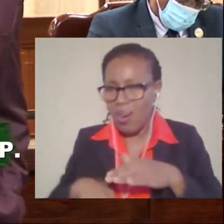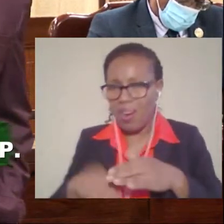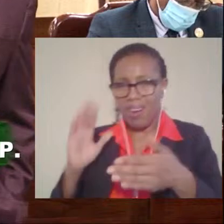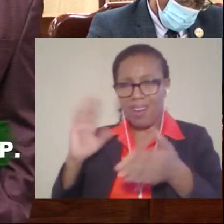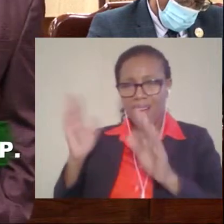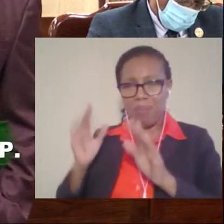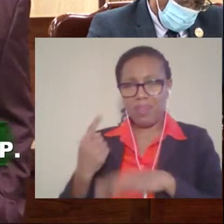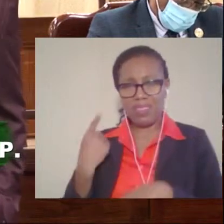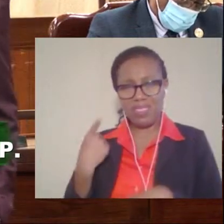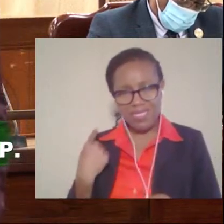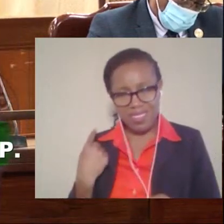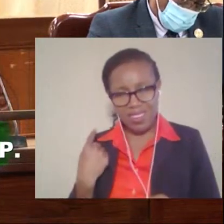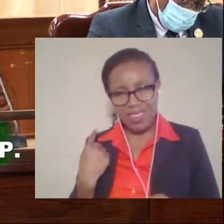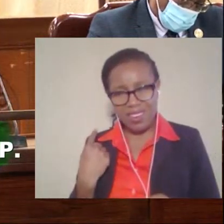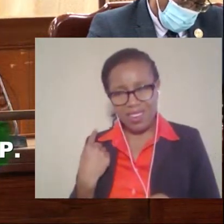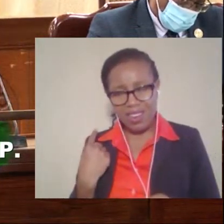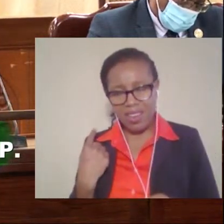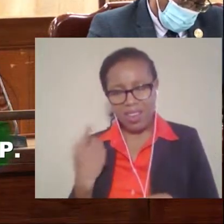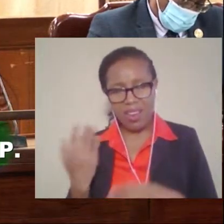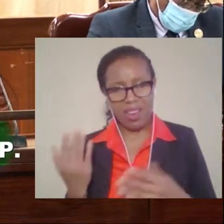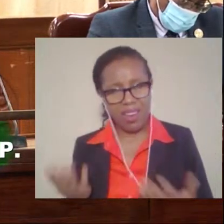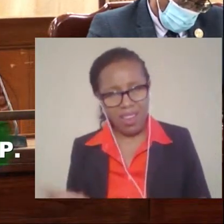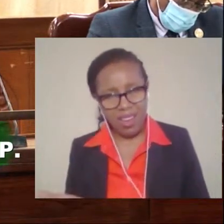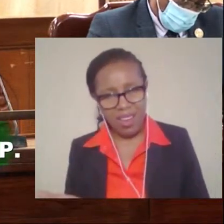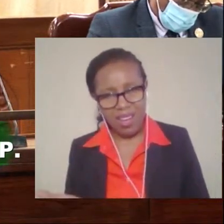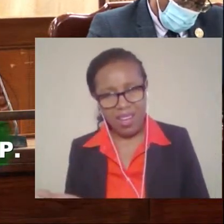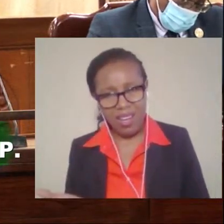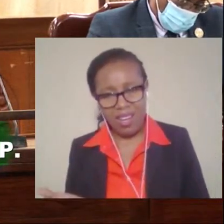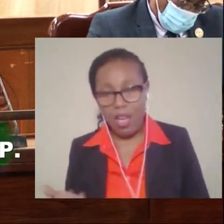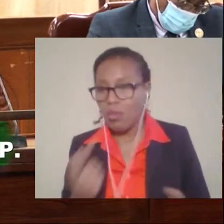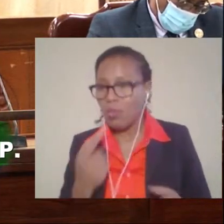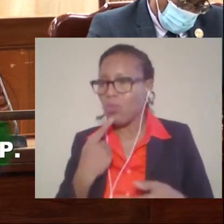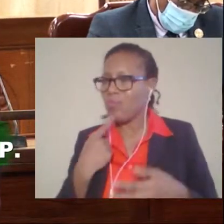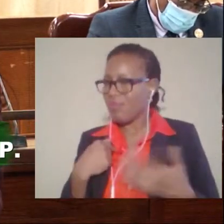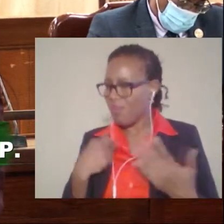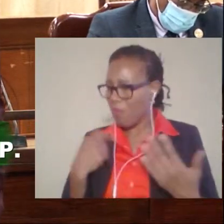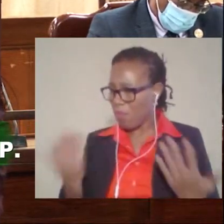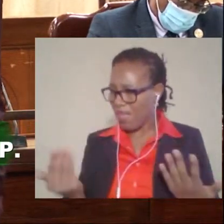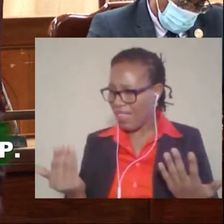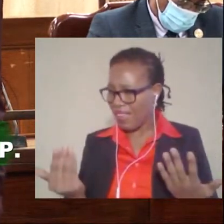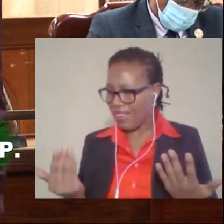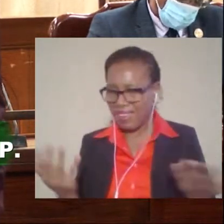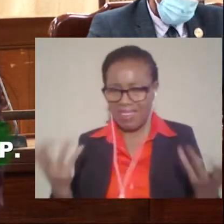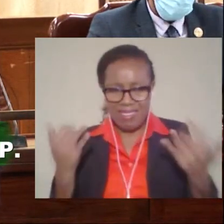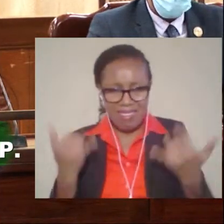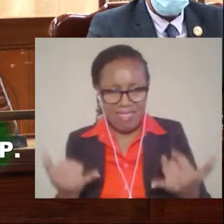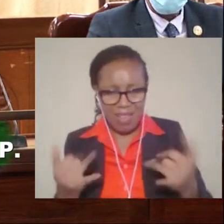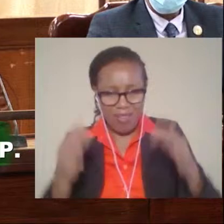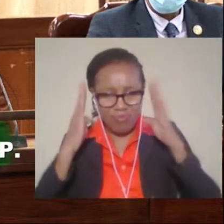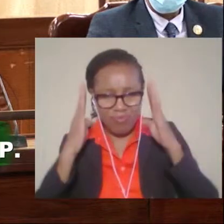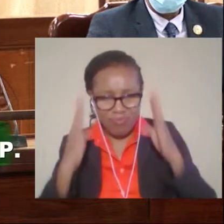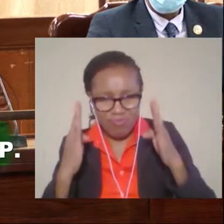when you say to me that we're facing the worst experience that we have seen ever in our history,